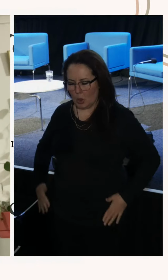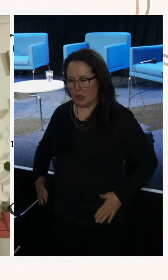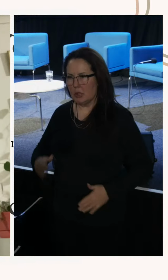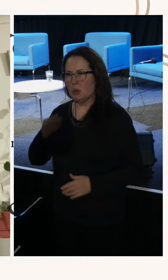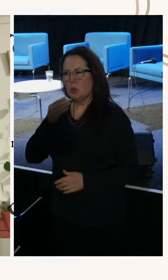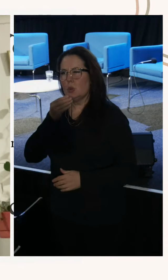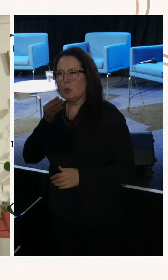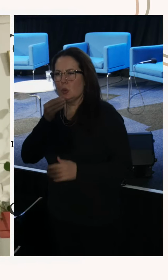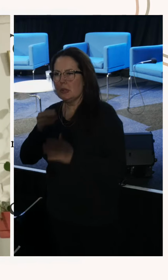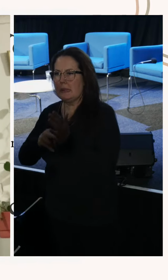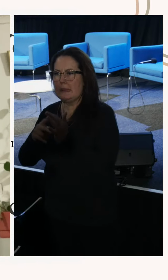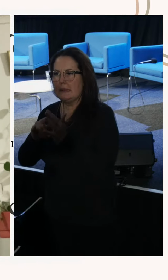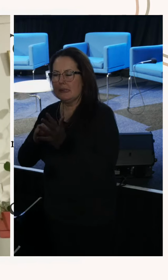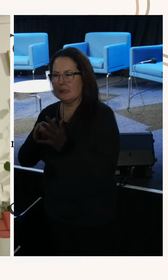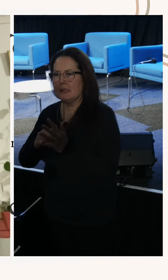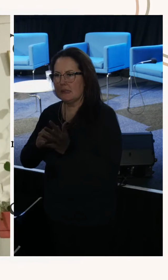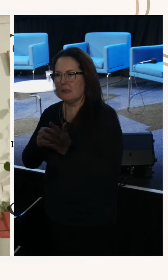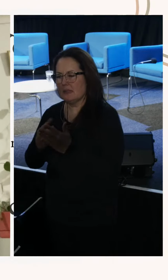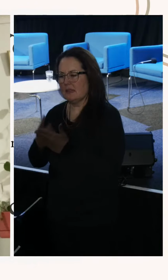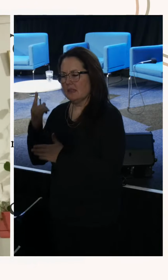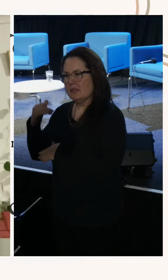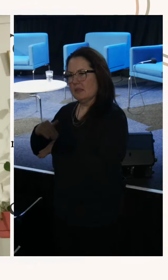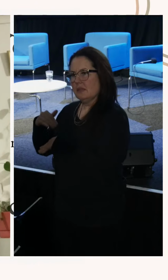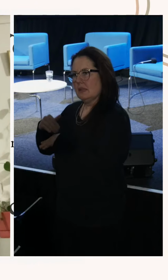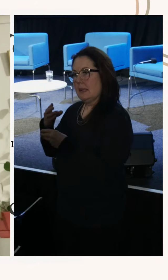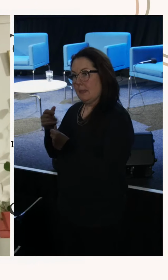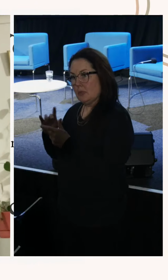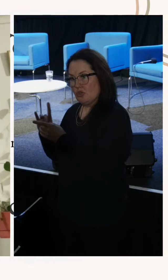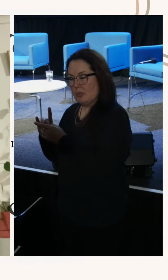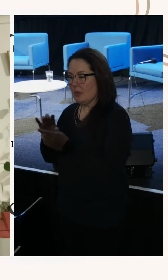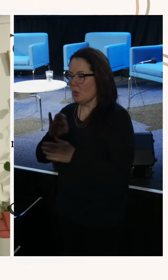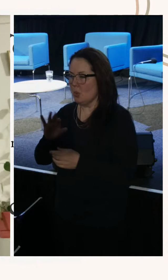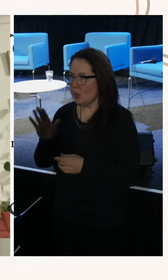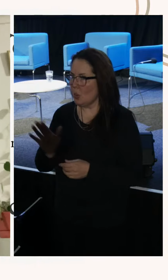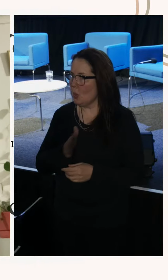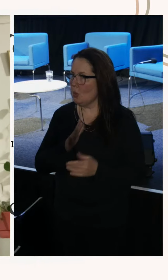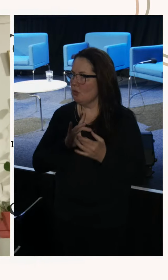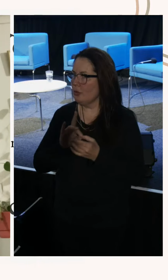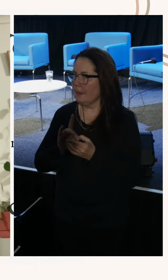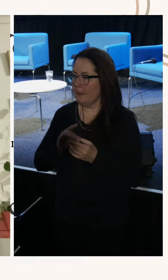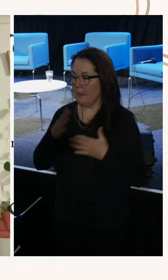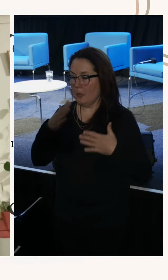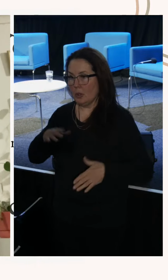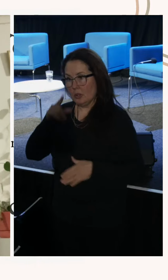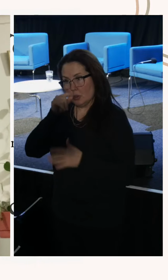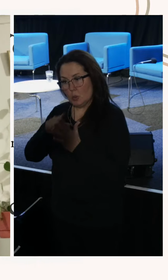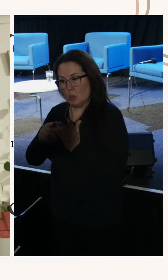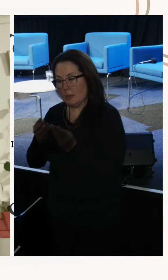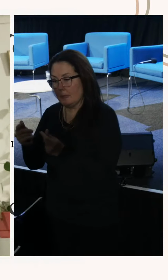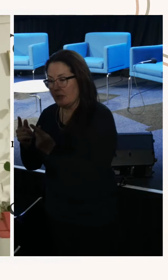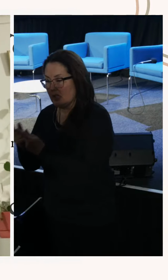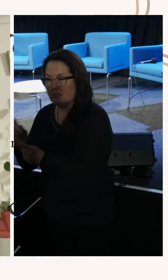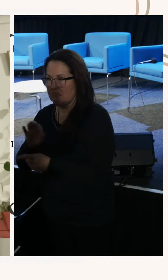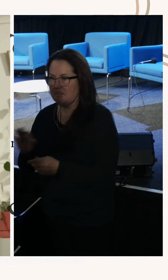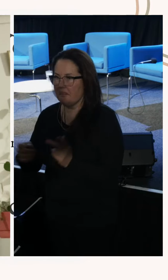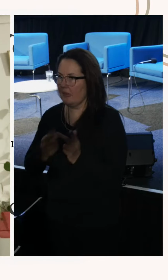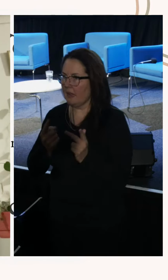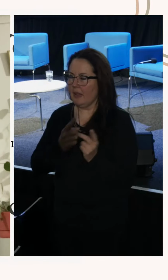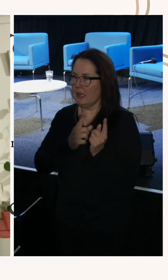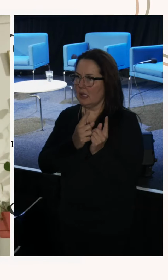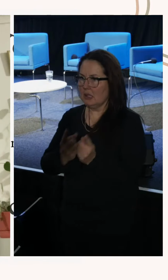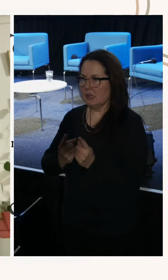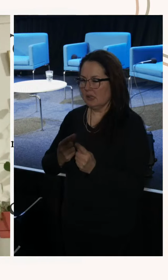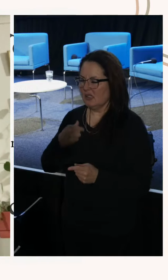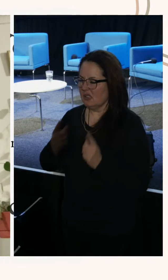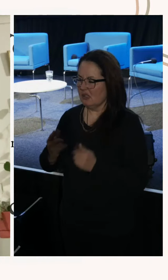an issue in some relationships, but not all. My body can do some things, but not others. At times I've cursed my body for what I think it